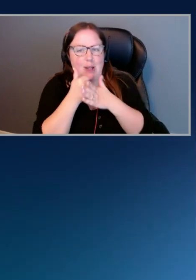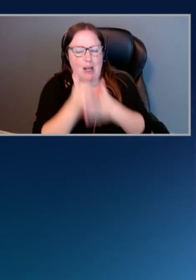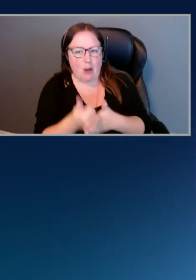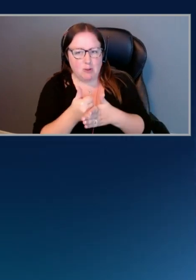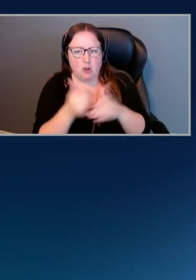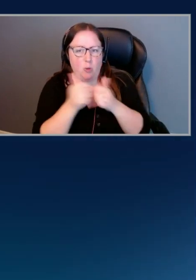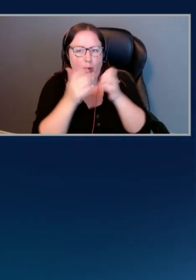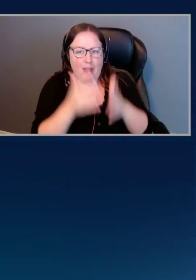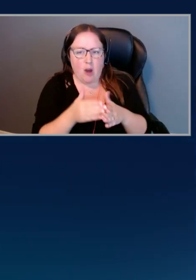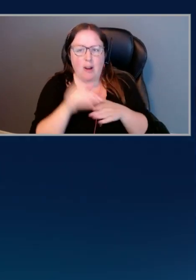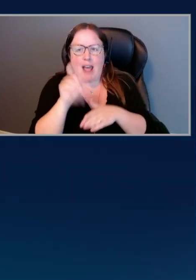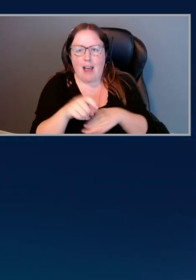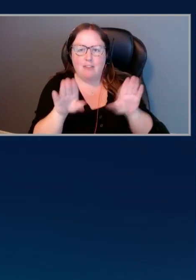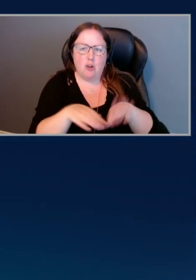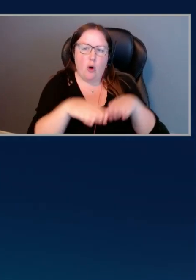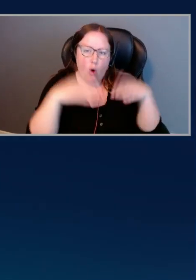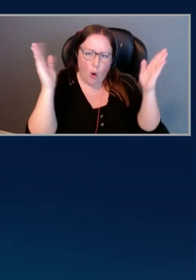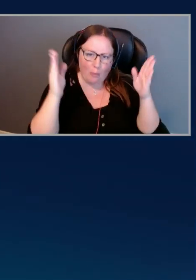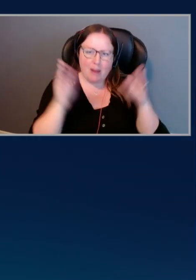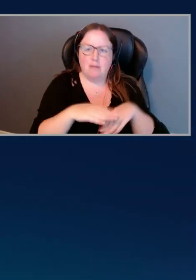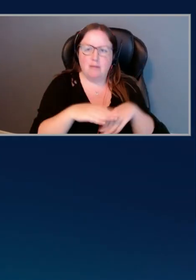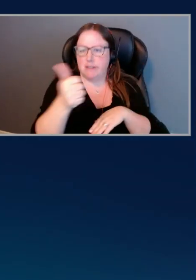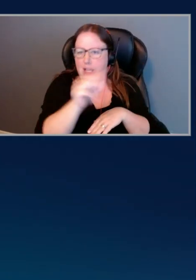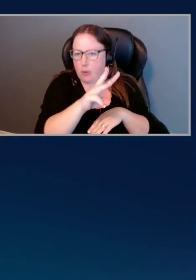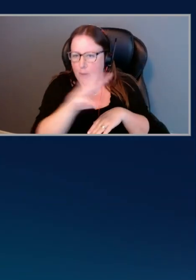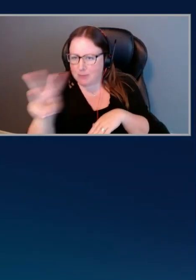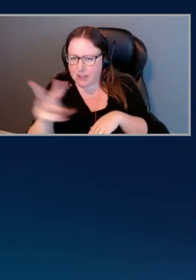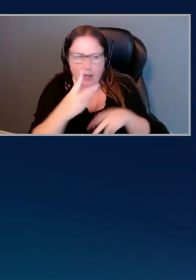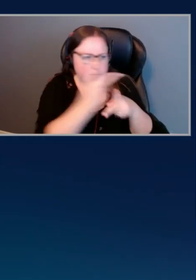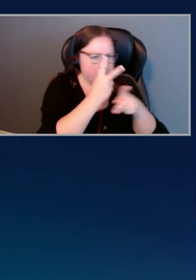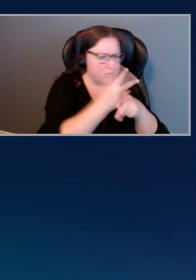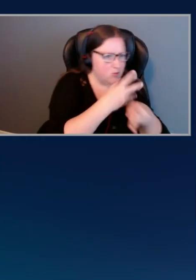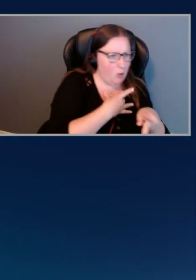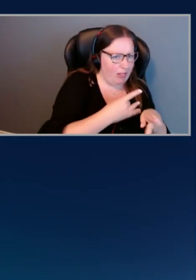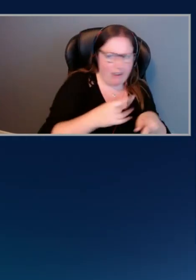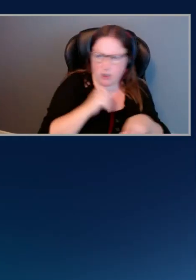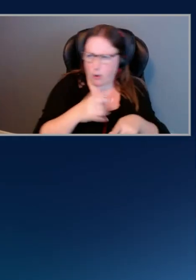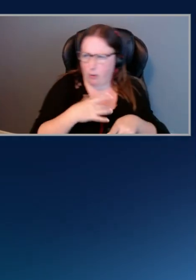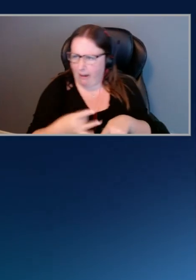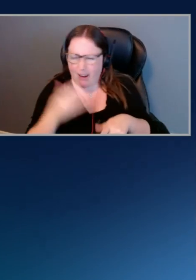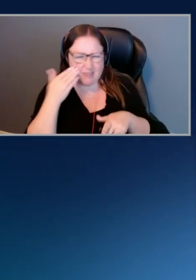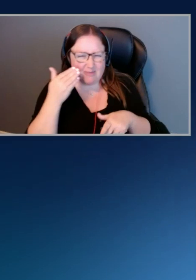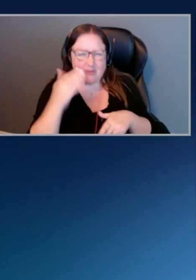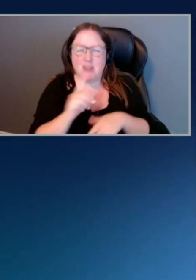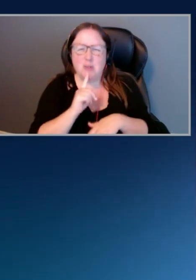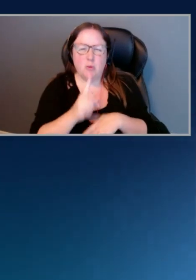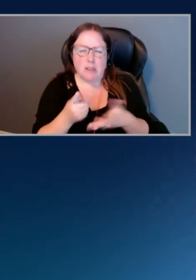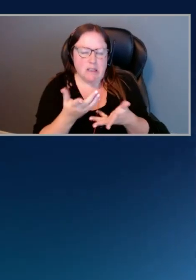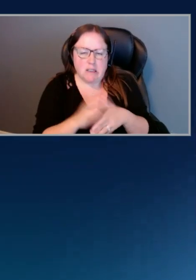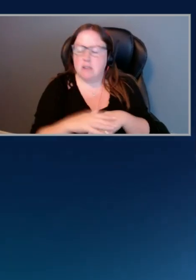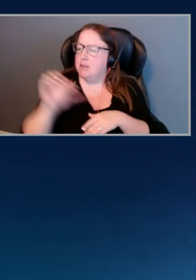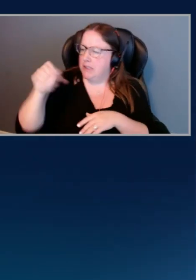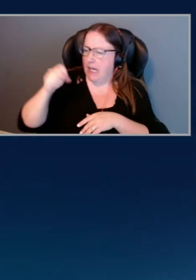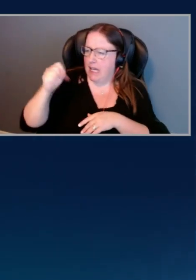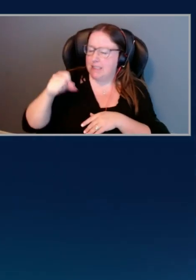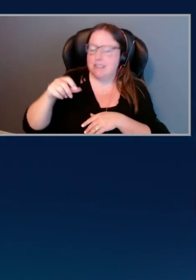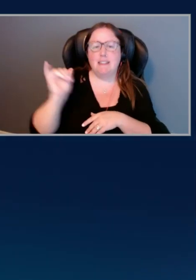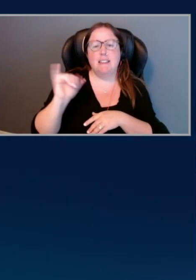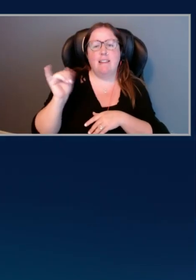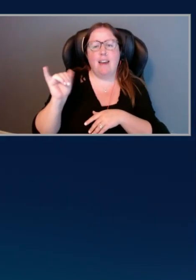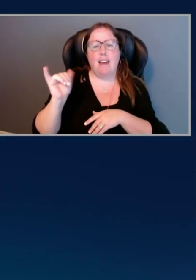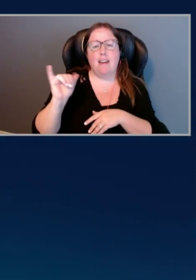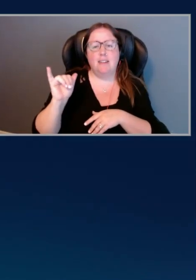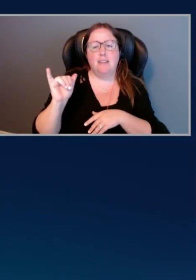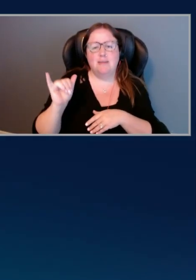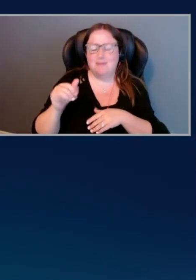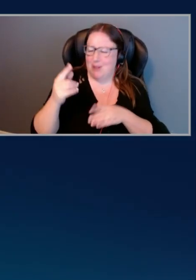having to, you know, open up the usual 10 sites, figure out do I like this or not. Yeah, and exactly. It's just kind of, it's kind of this, somebody told me